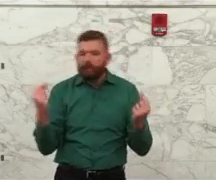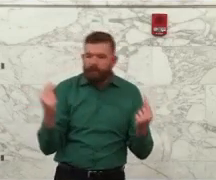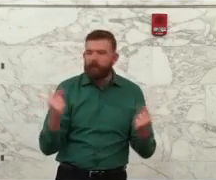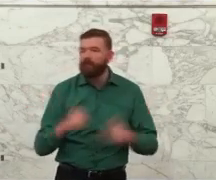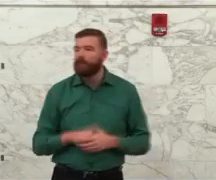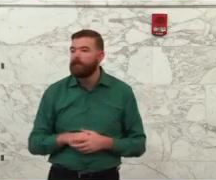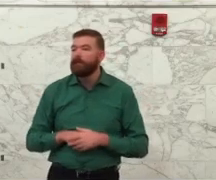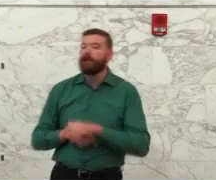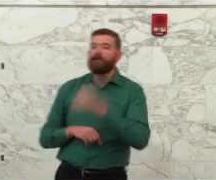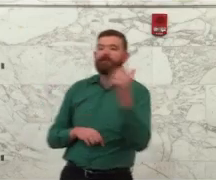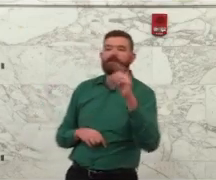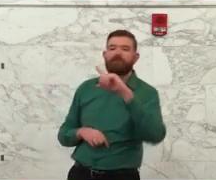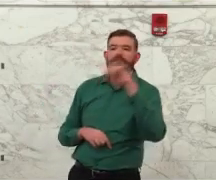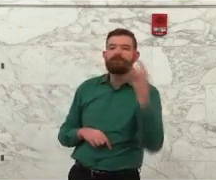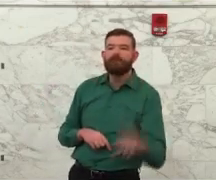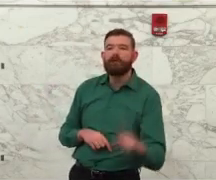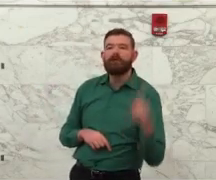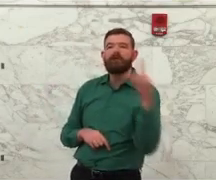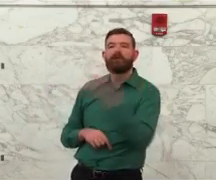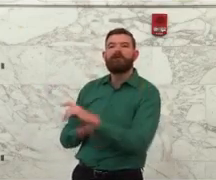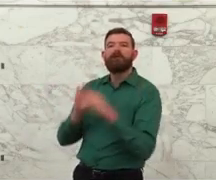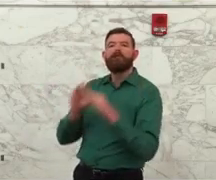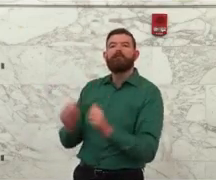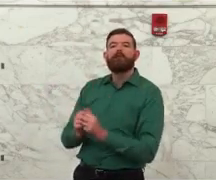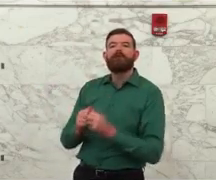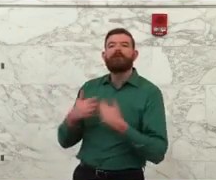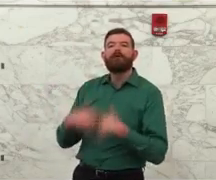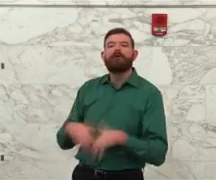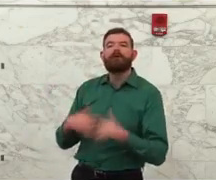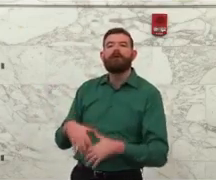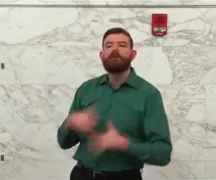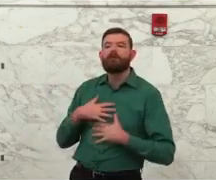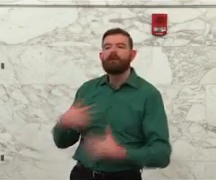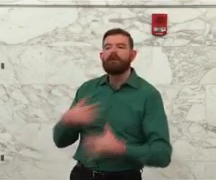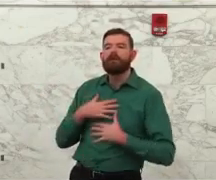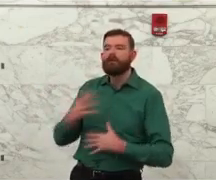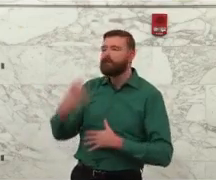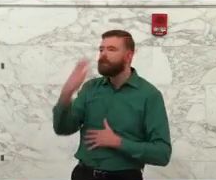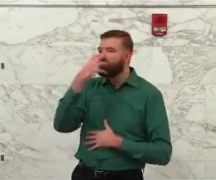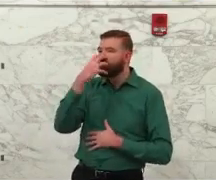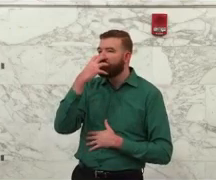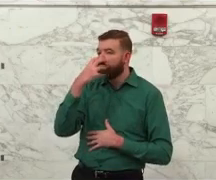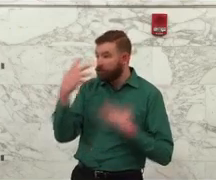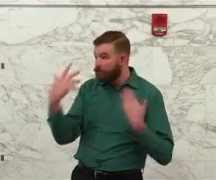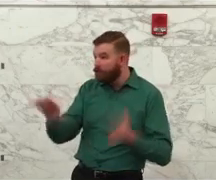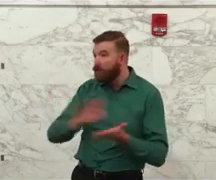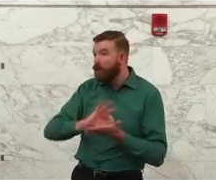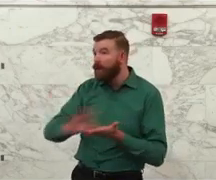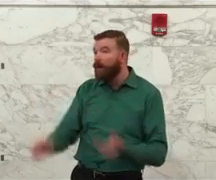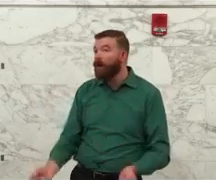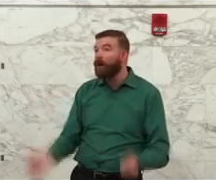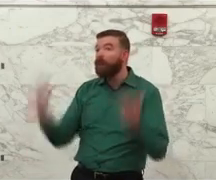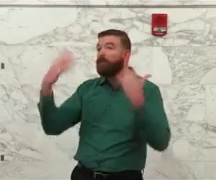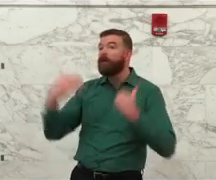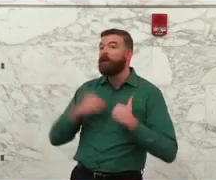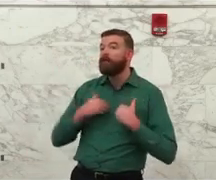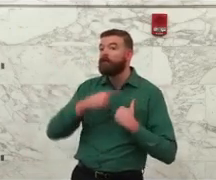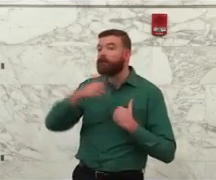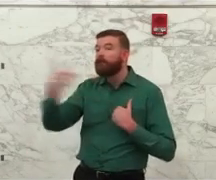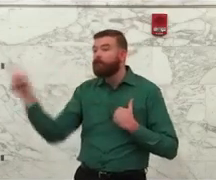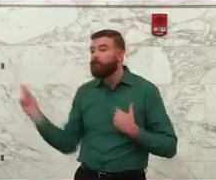ventilators. Is the survey data completed on that as yet? A sense of some shortage